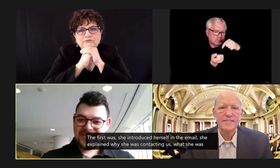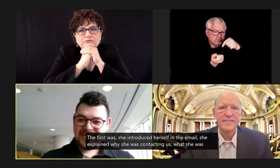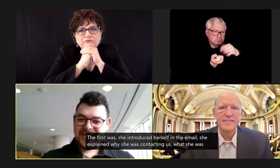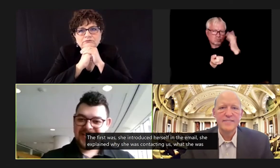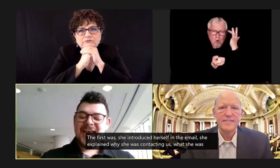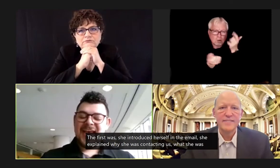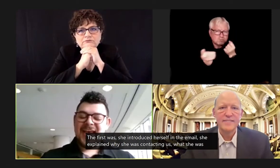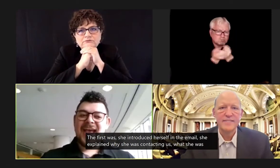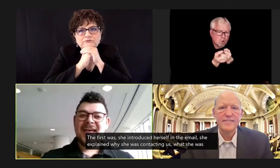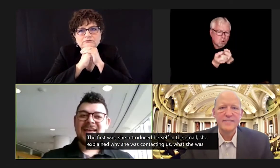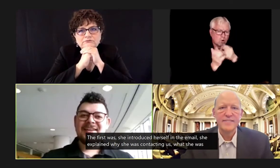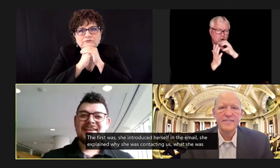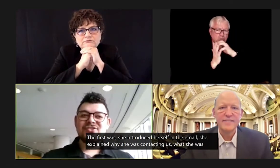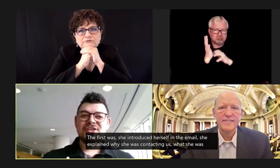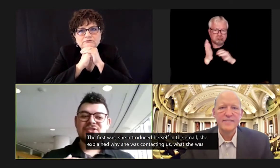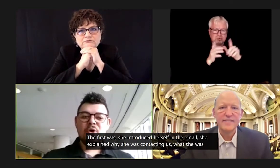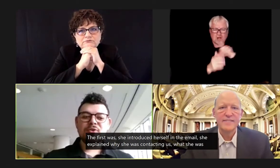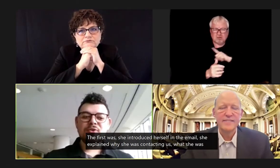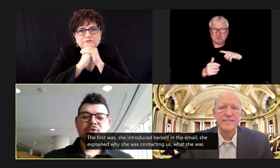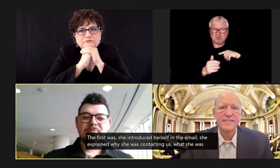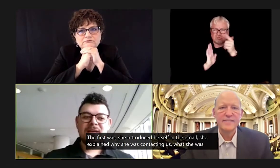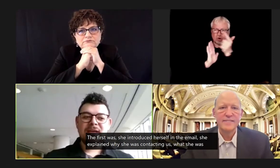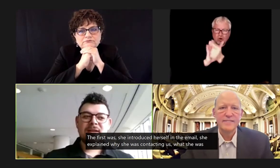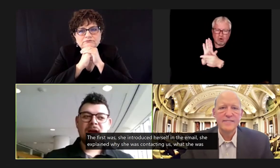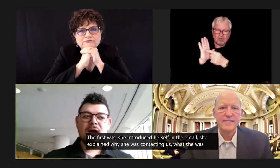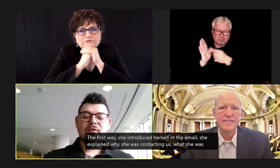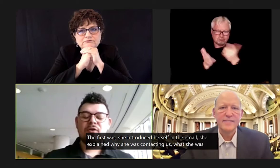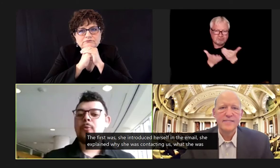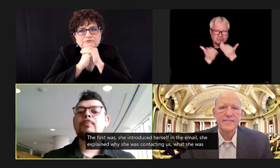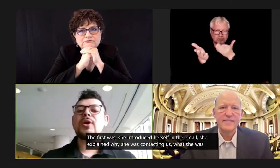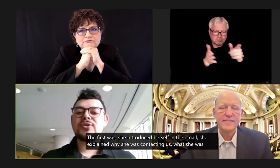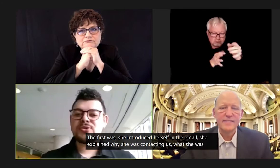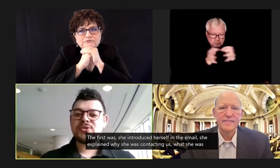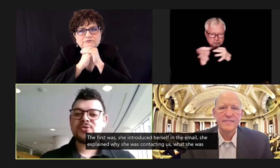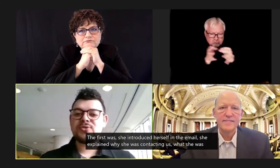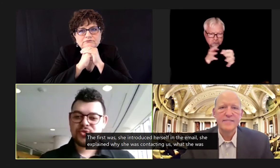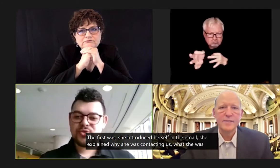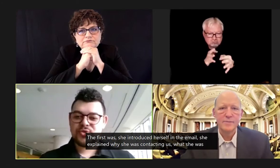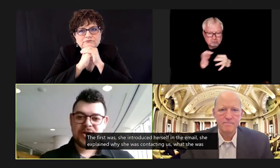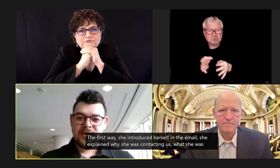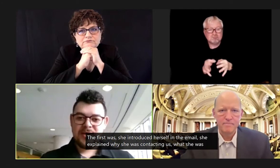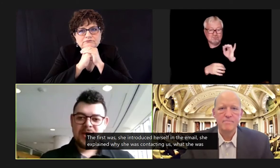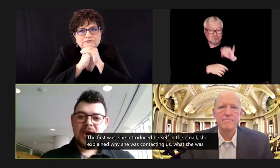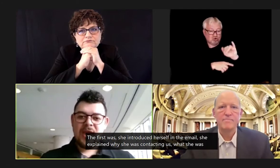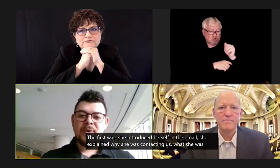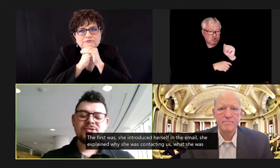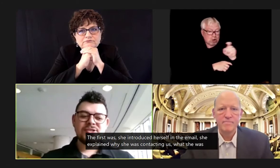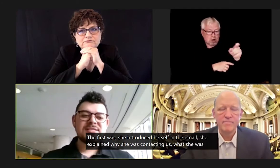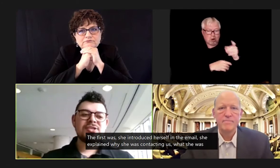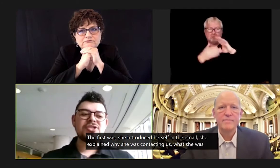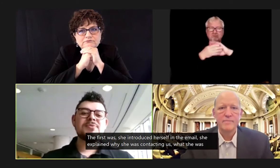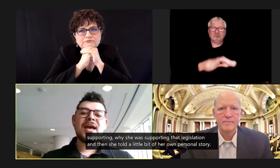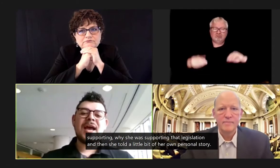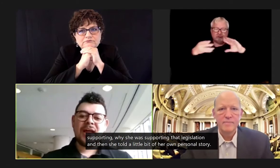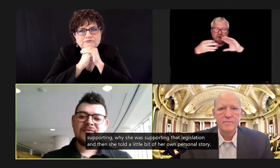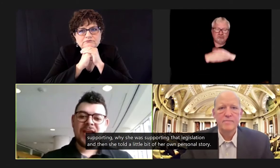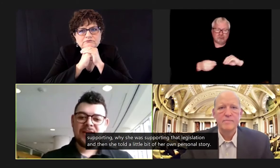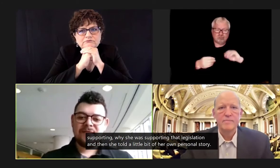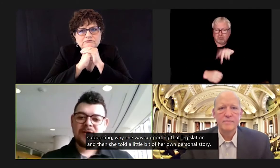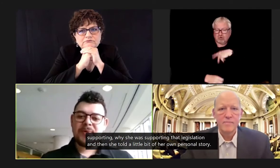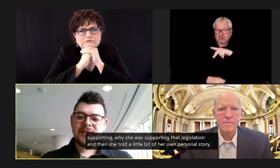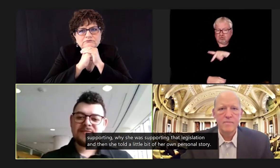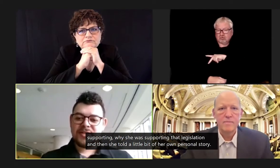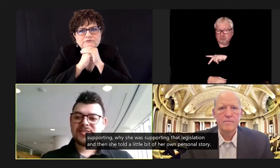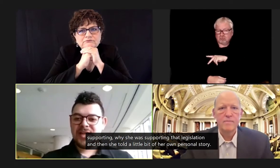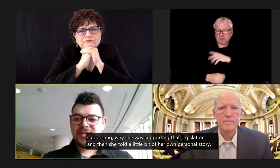legislation. And then she told a little bit of her own personal story. It wasn't just that she was advocating